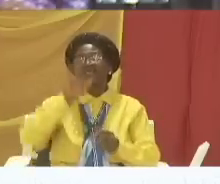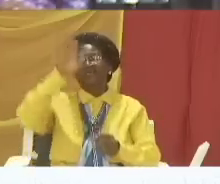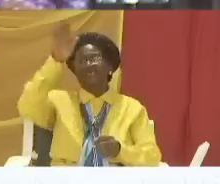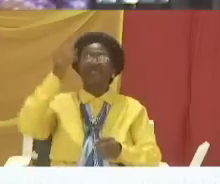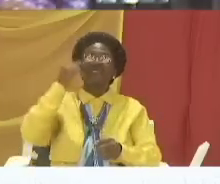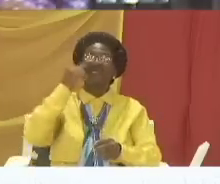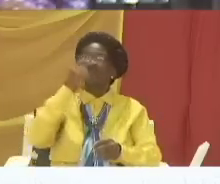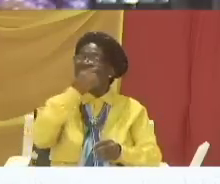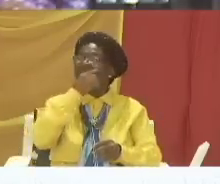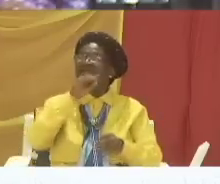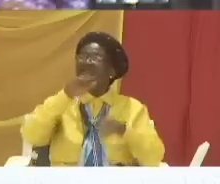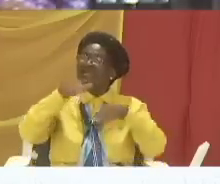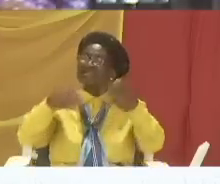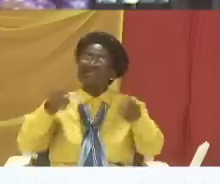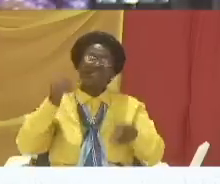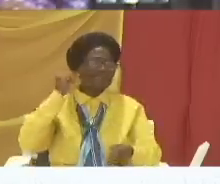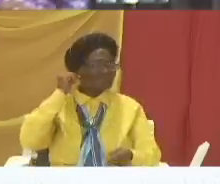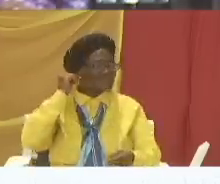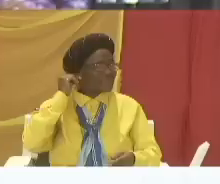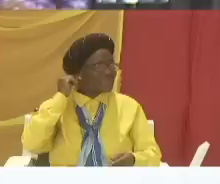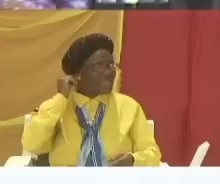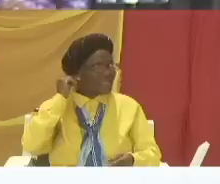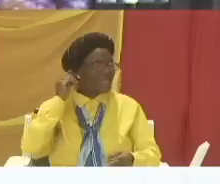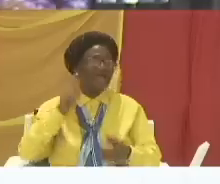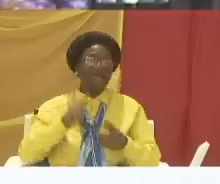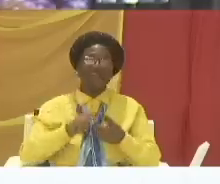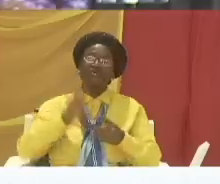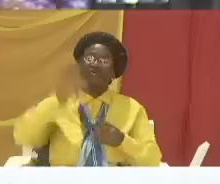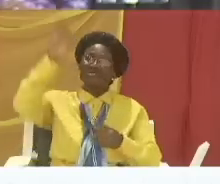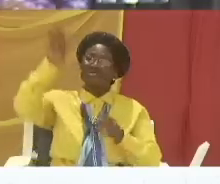Give ear to his commandments.